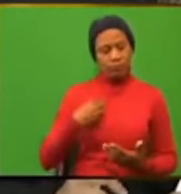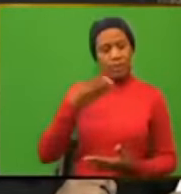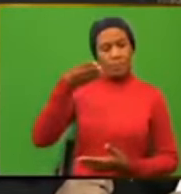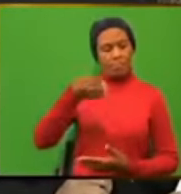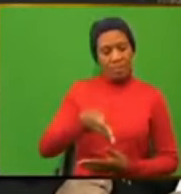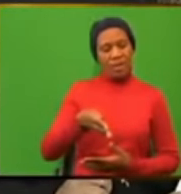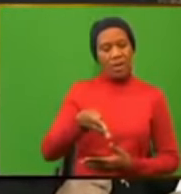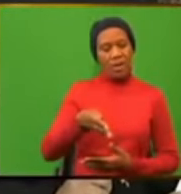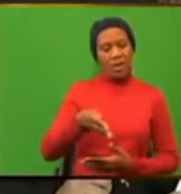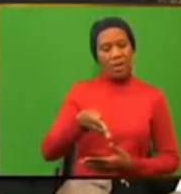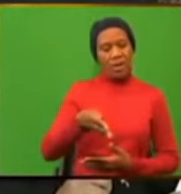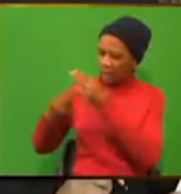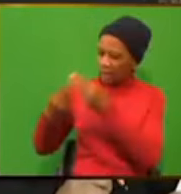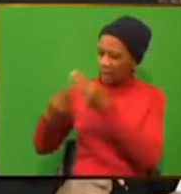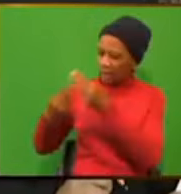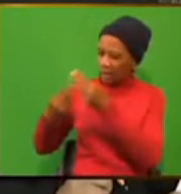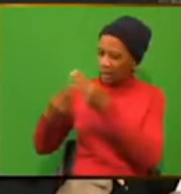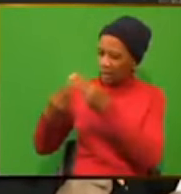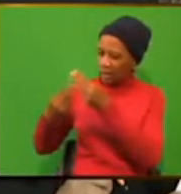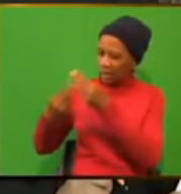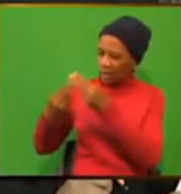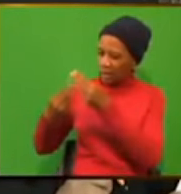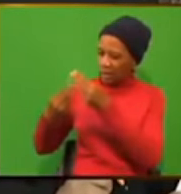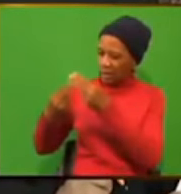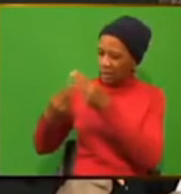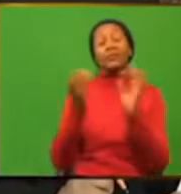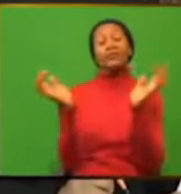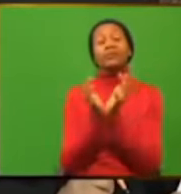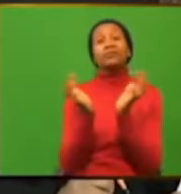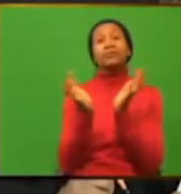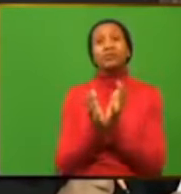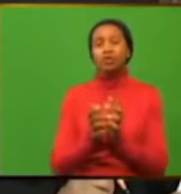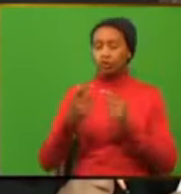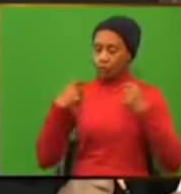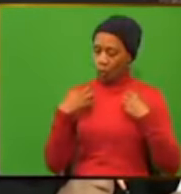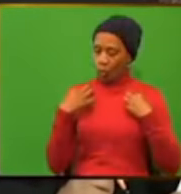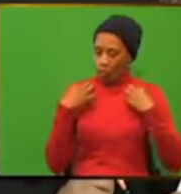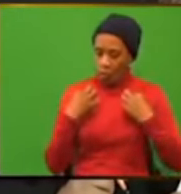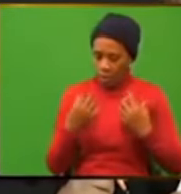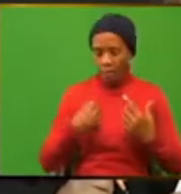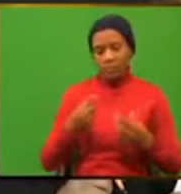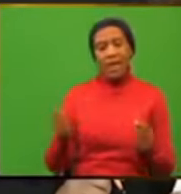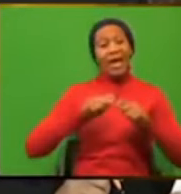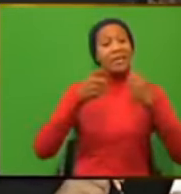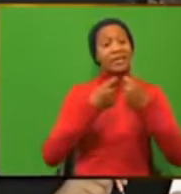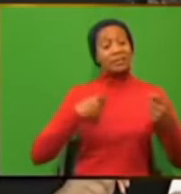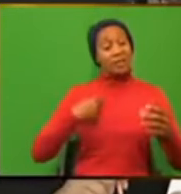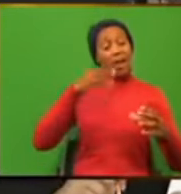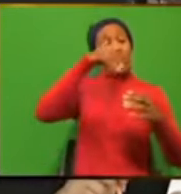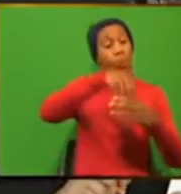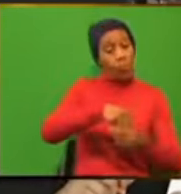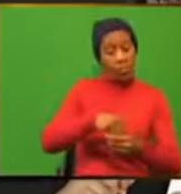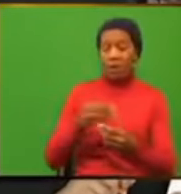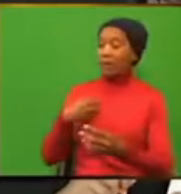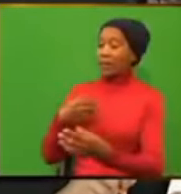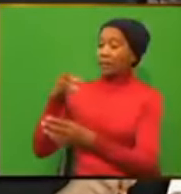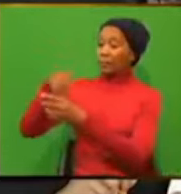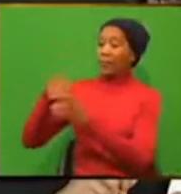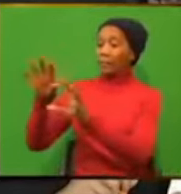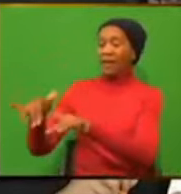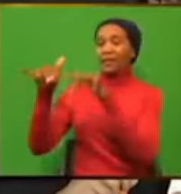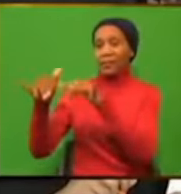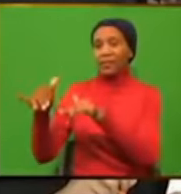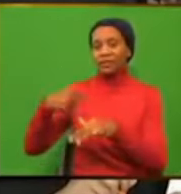this historic joint sitting, and what an honor it is for me to be part of the team in Parliament where we hope to